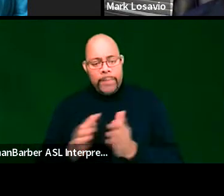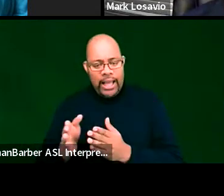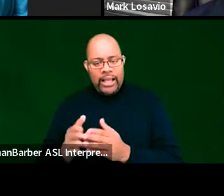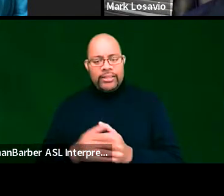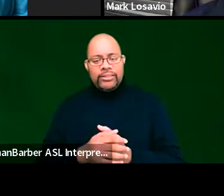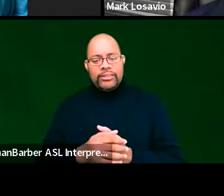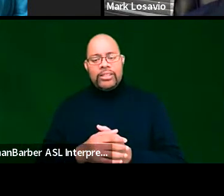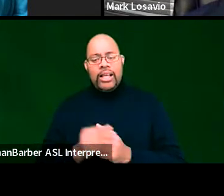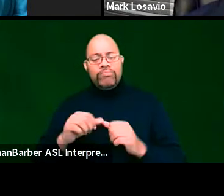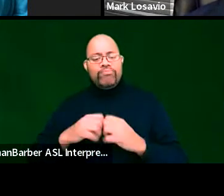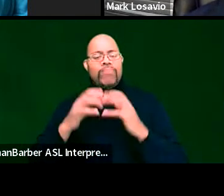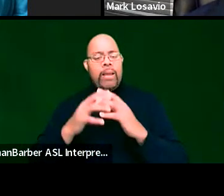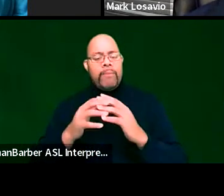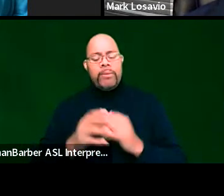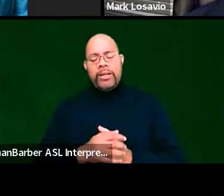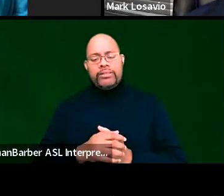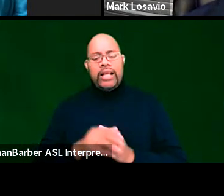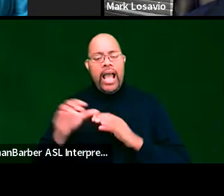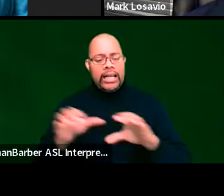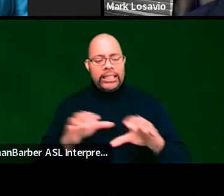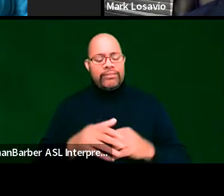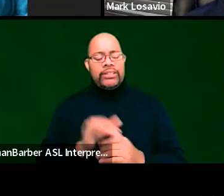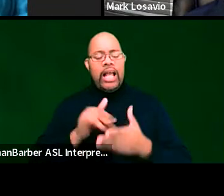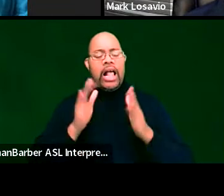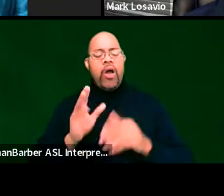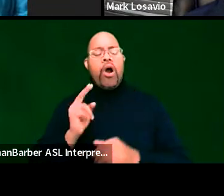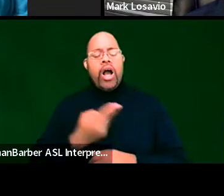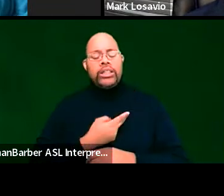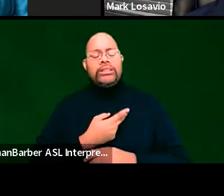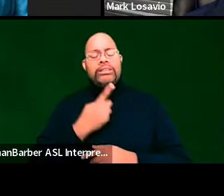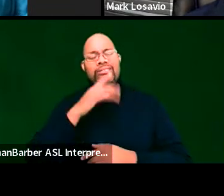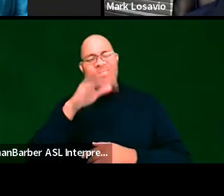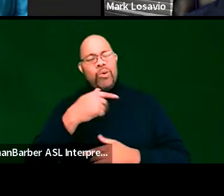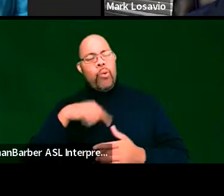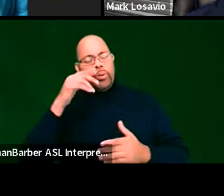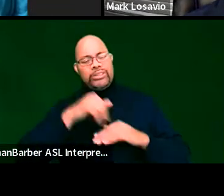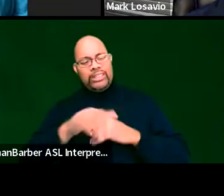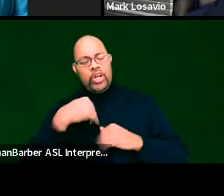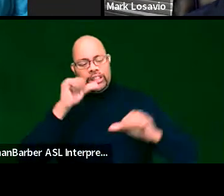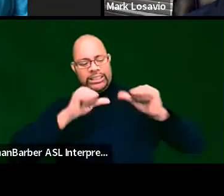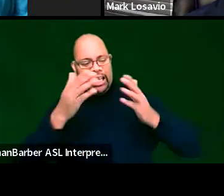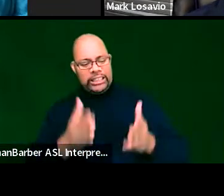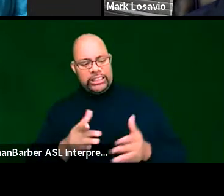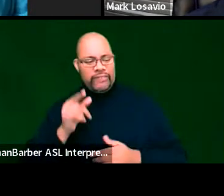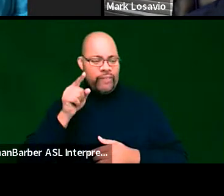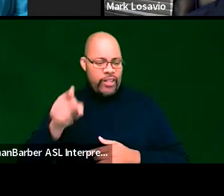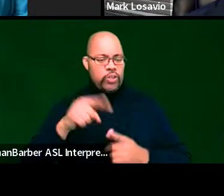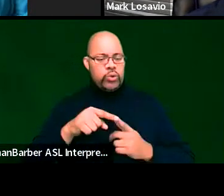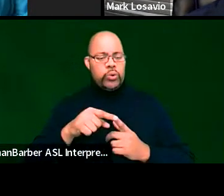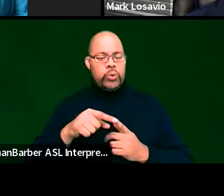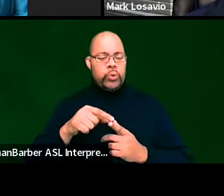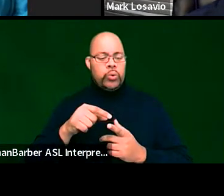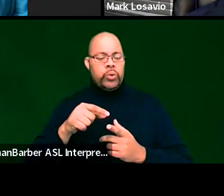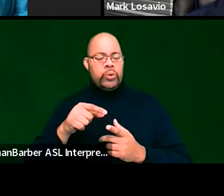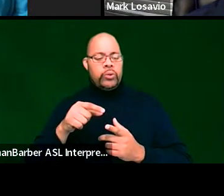plan, fund, and implement activities that allow us to say, hey, we're going to send our scientists down to listen at the community meeting. To